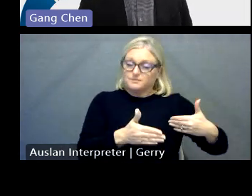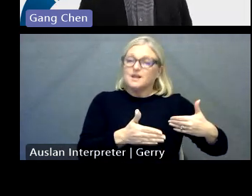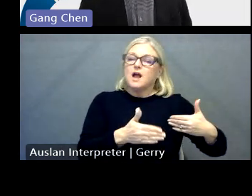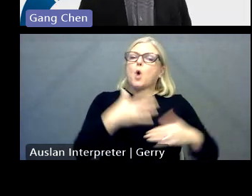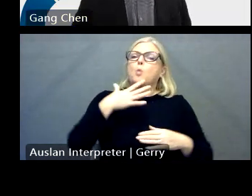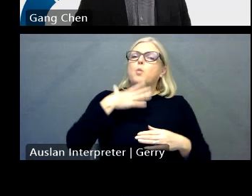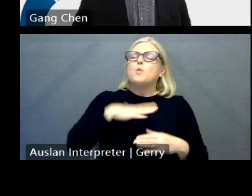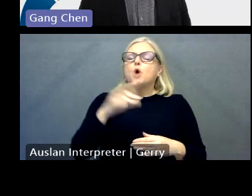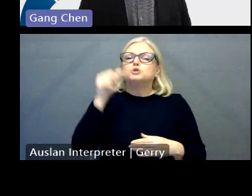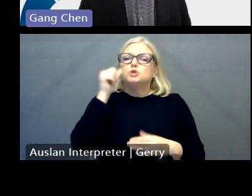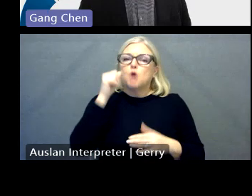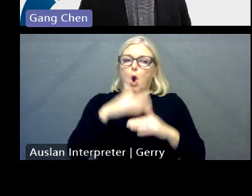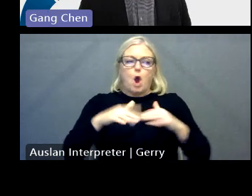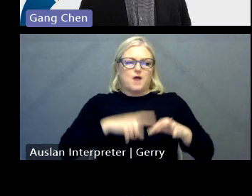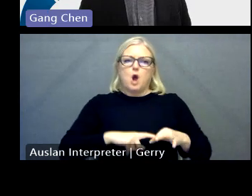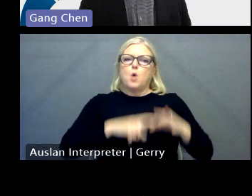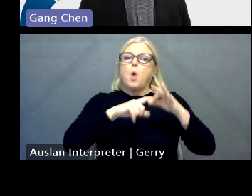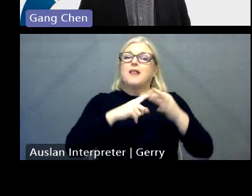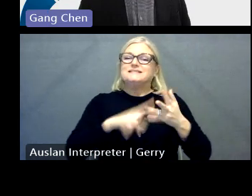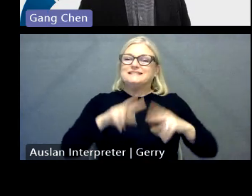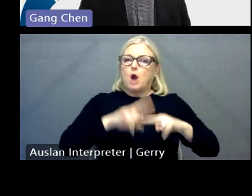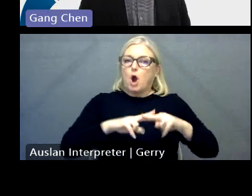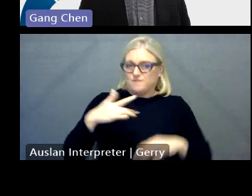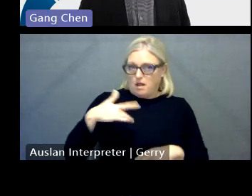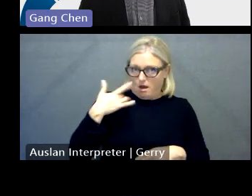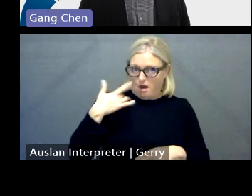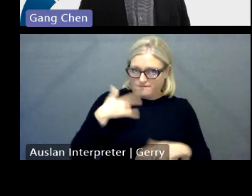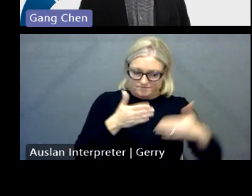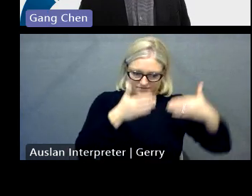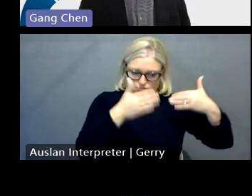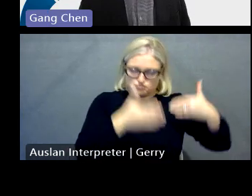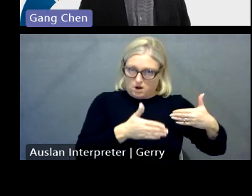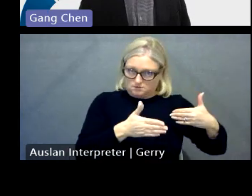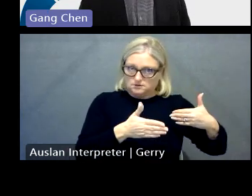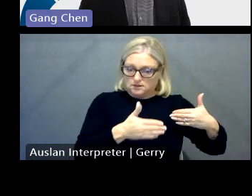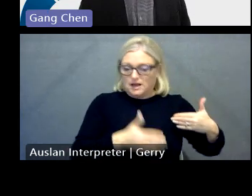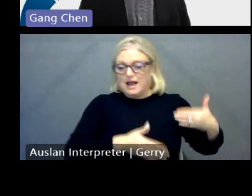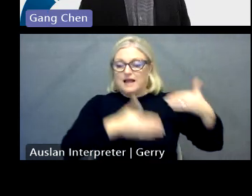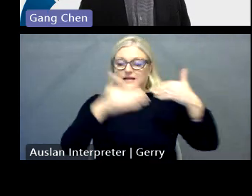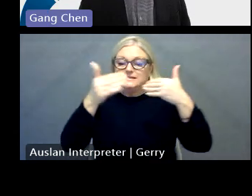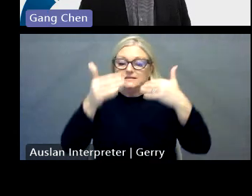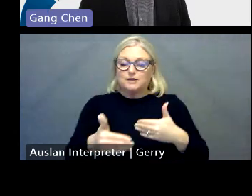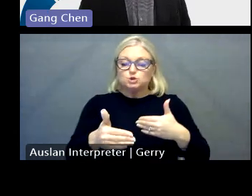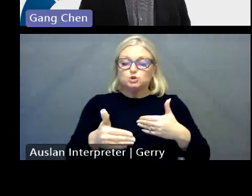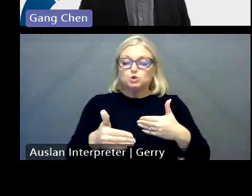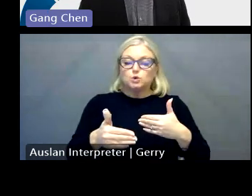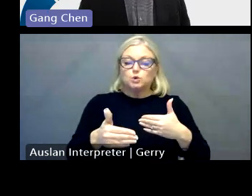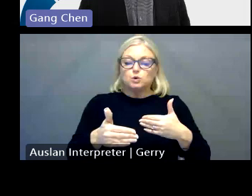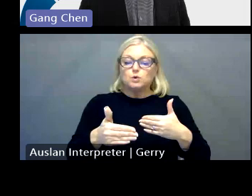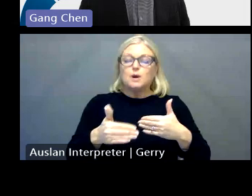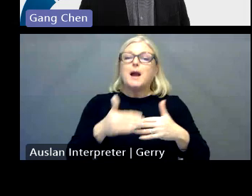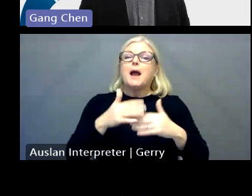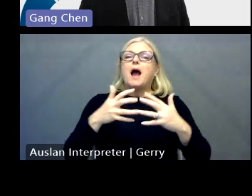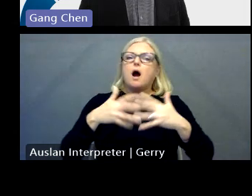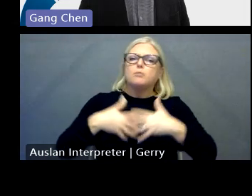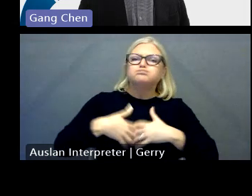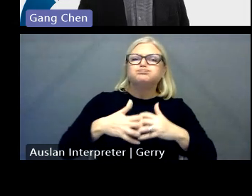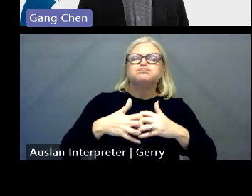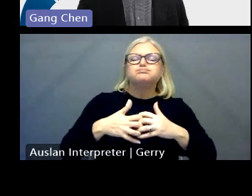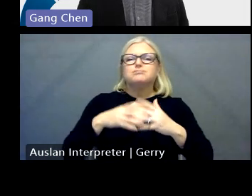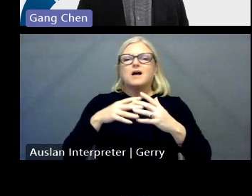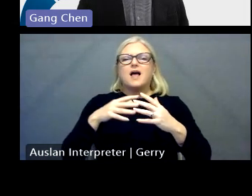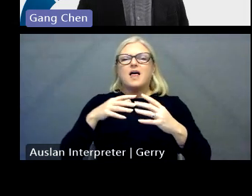DWI. In the stage two, we're looking at developing the algorithm, the scoring algorithm,